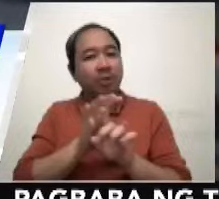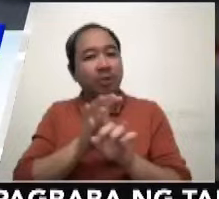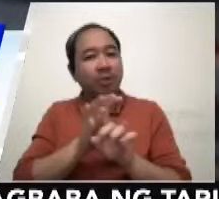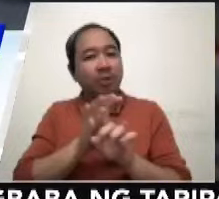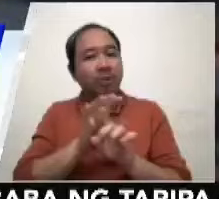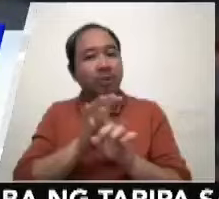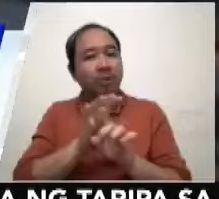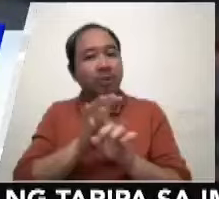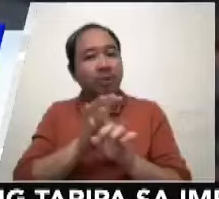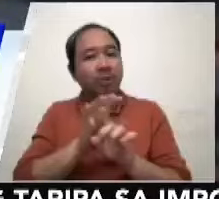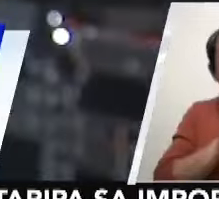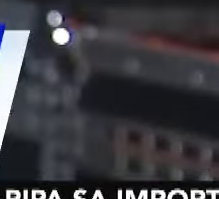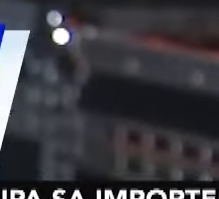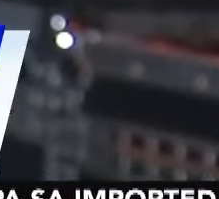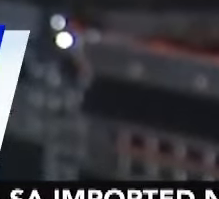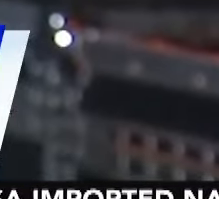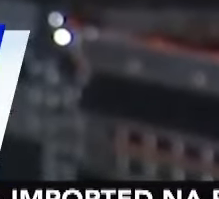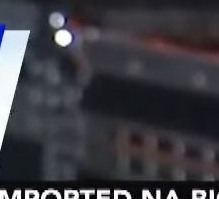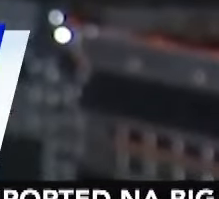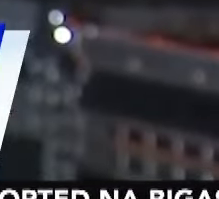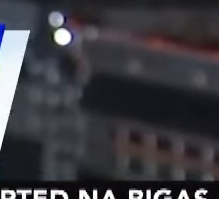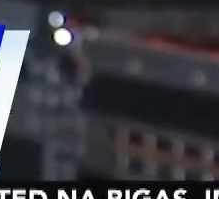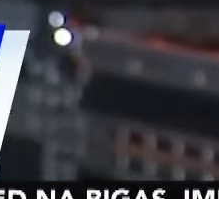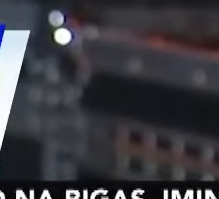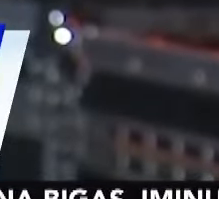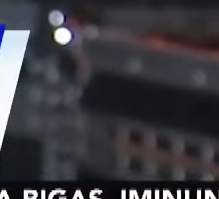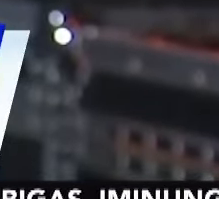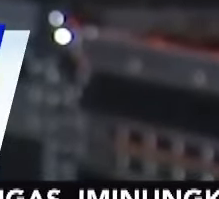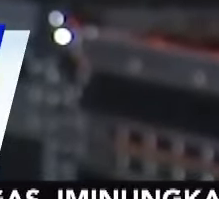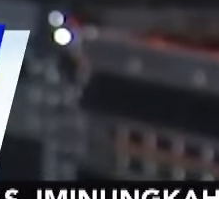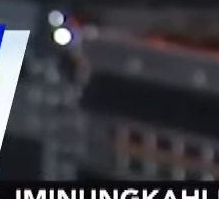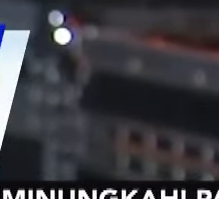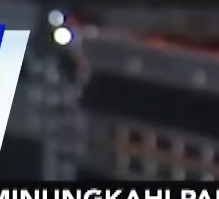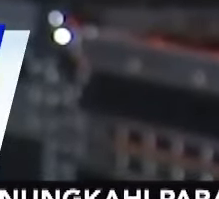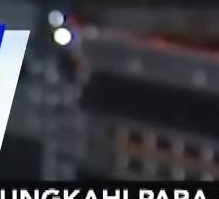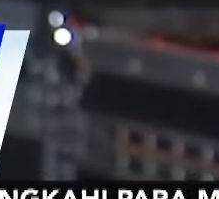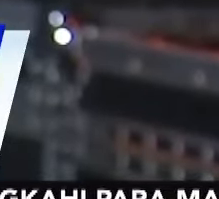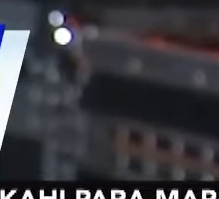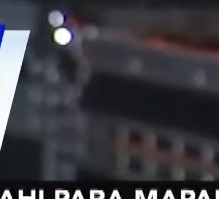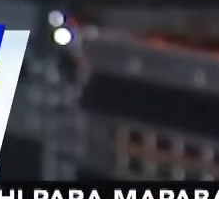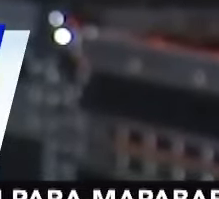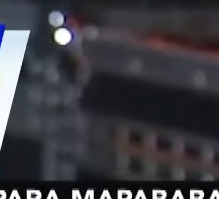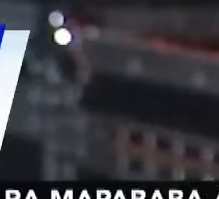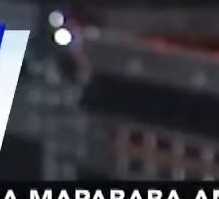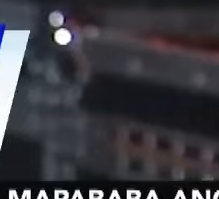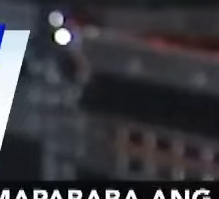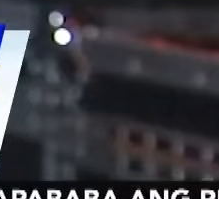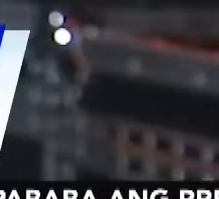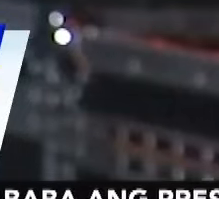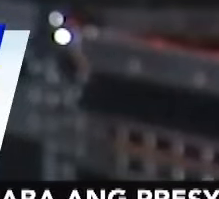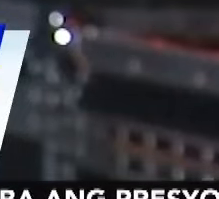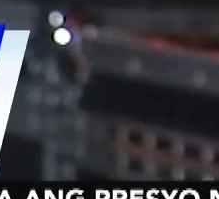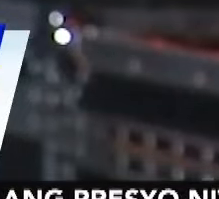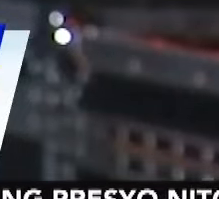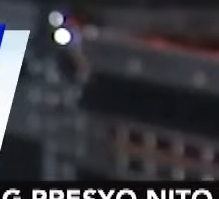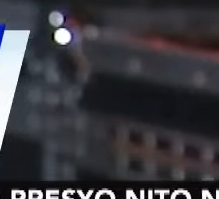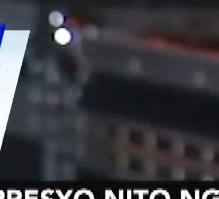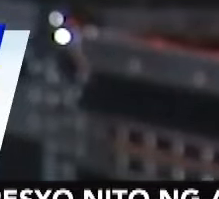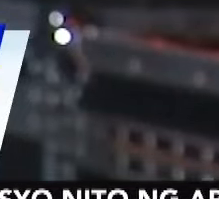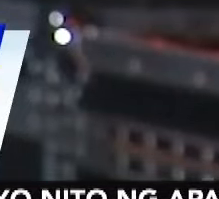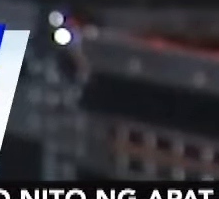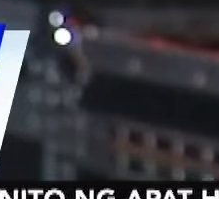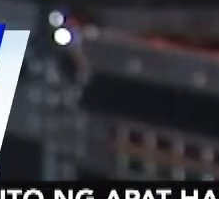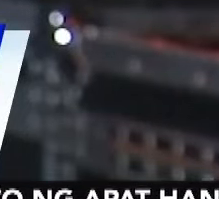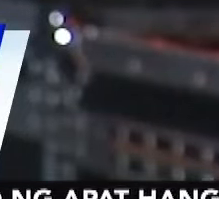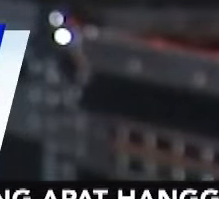So nung nag-decide ako to, you know, to have a second wind on my career as an actor.